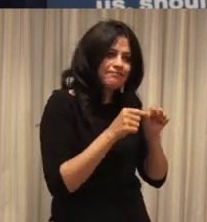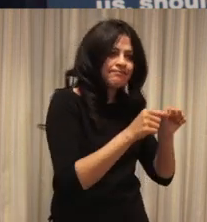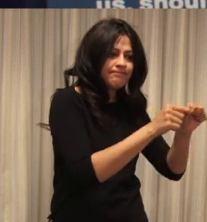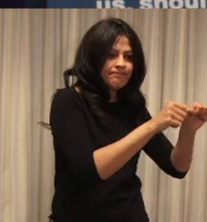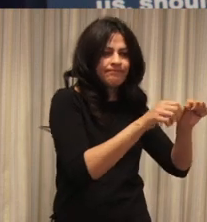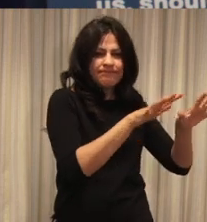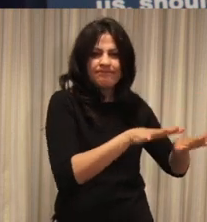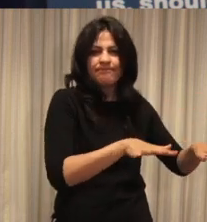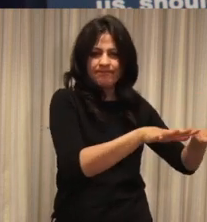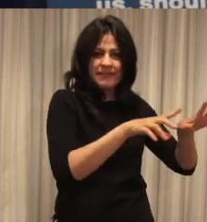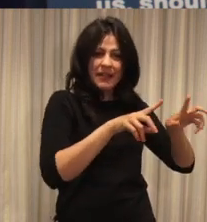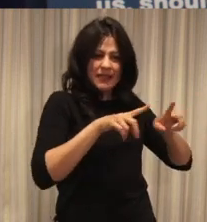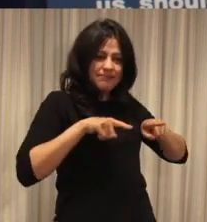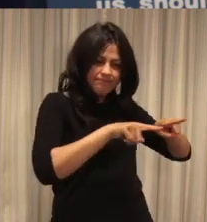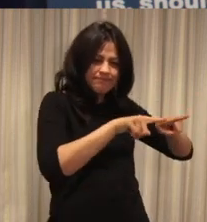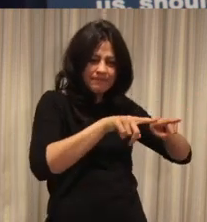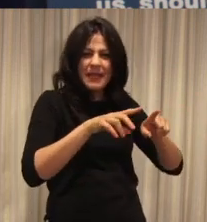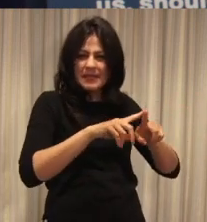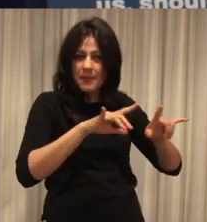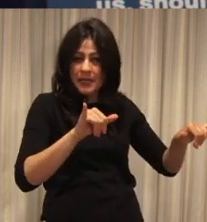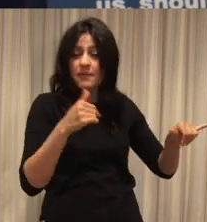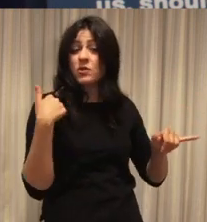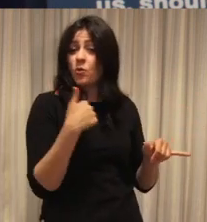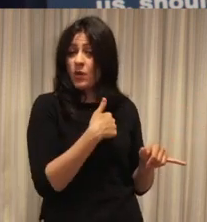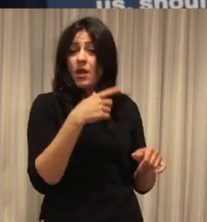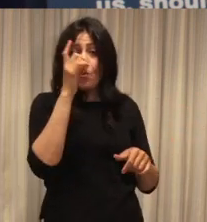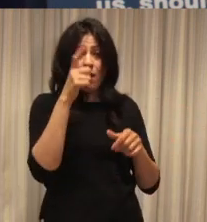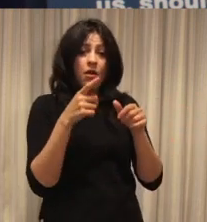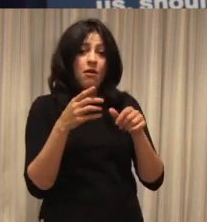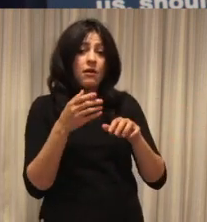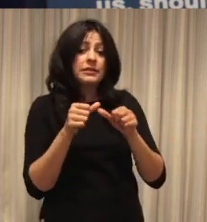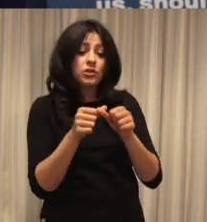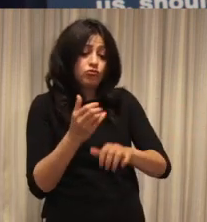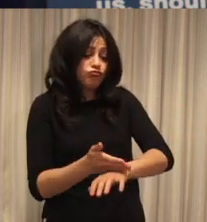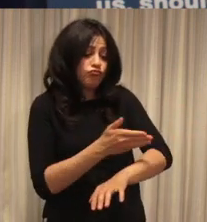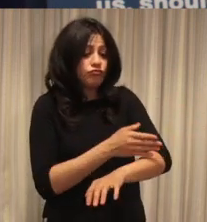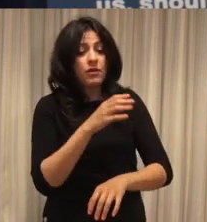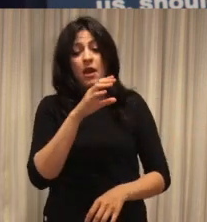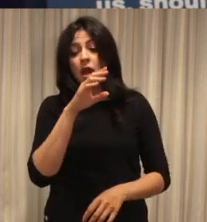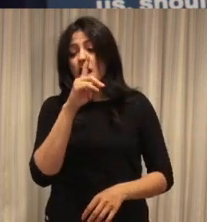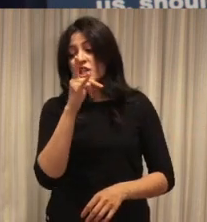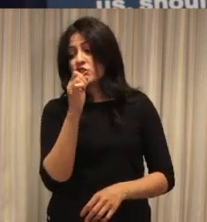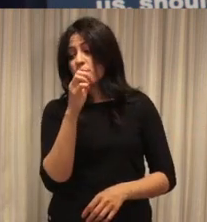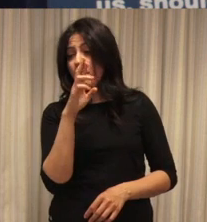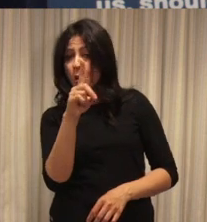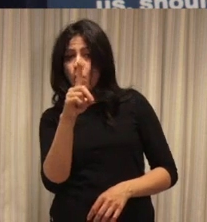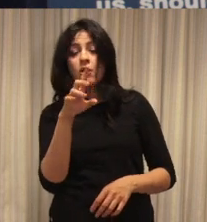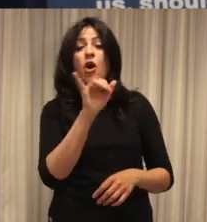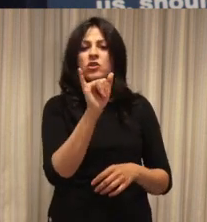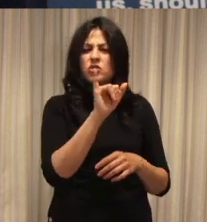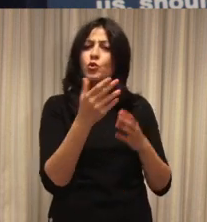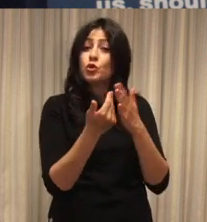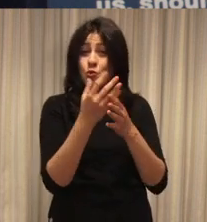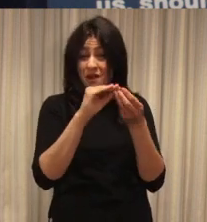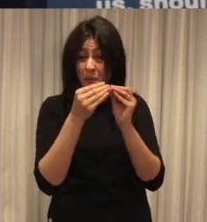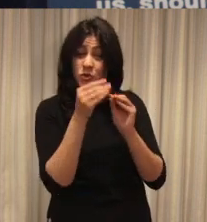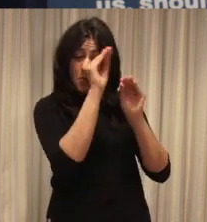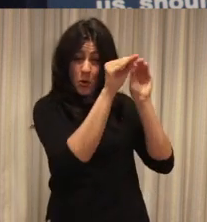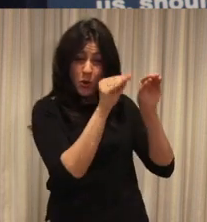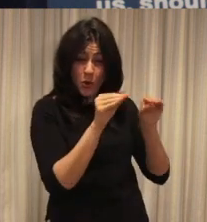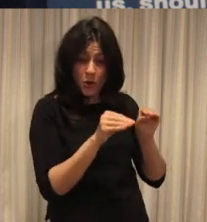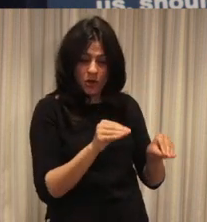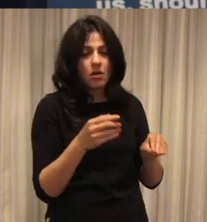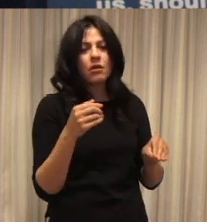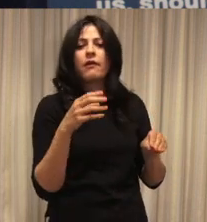sense. So we will continue to update this dashboard as well as the other metrics we've added on the website, which